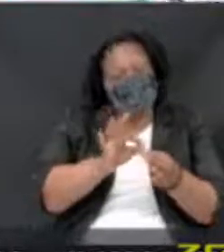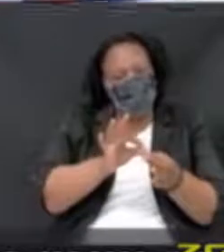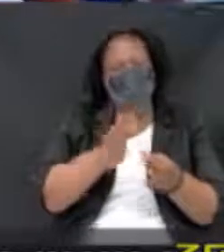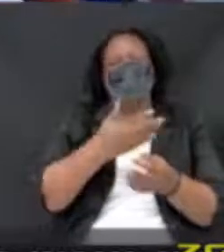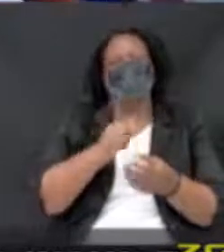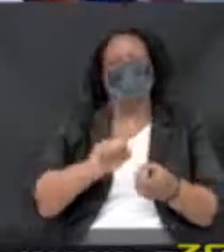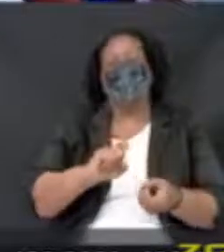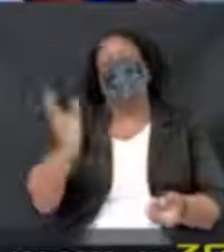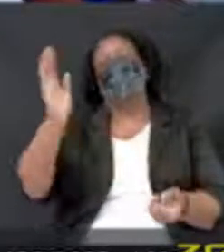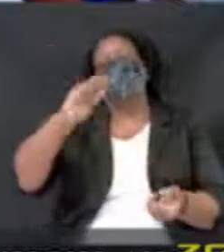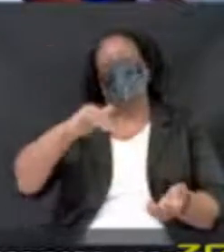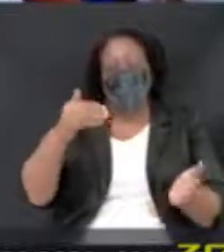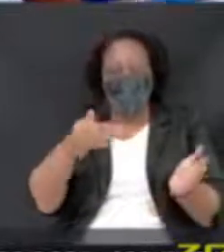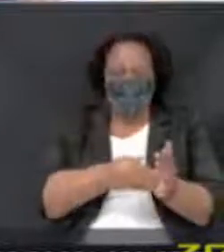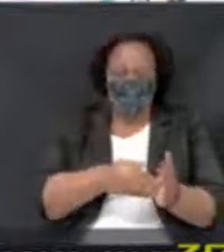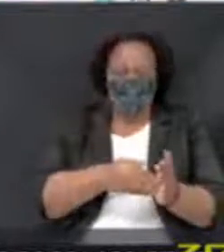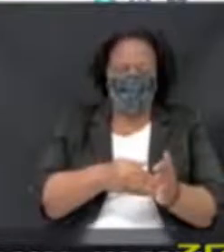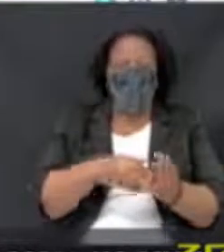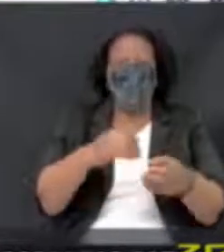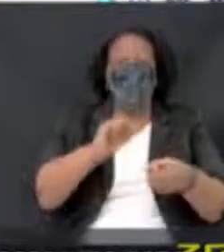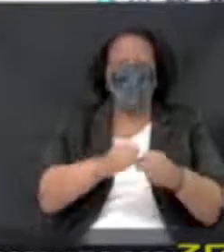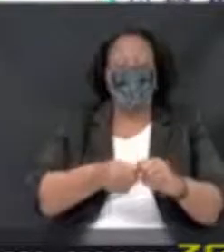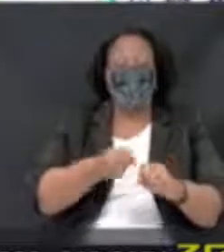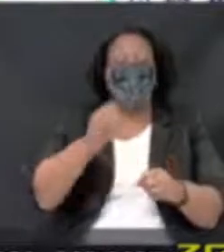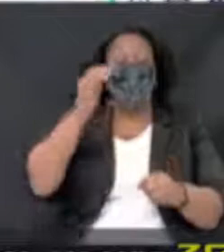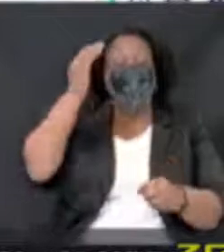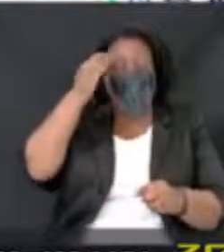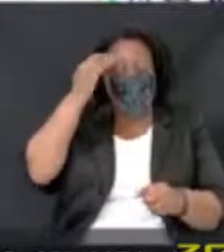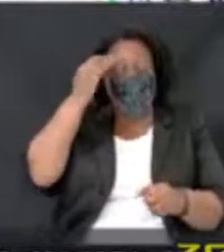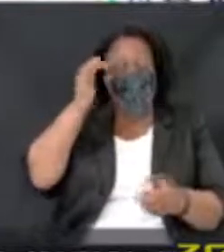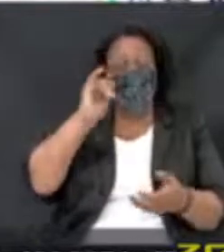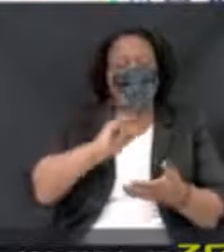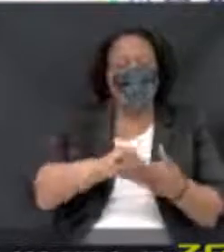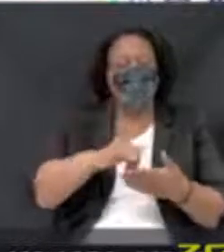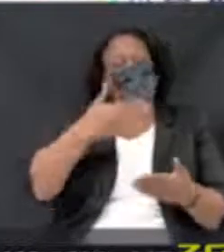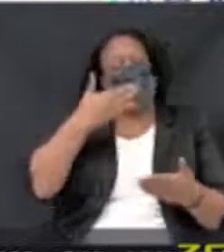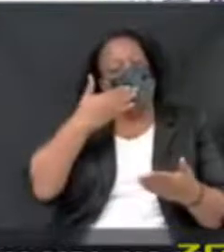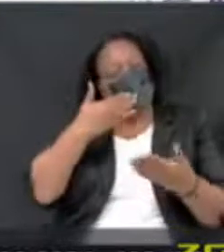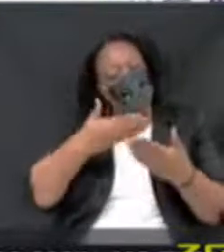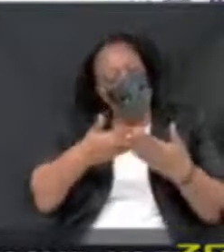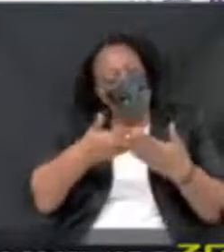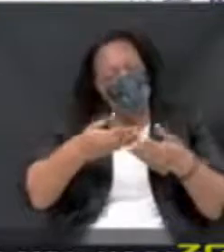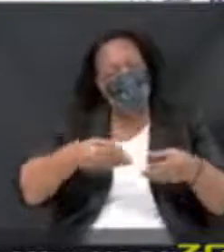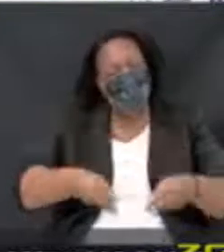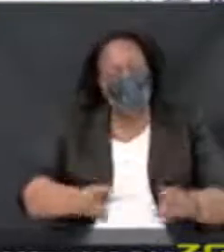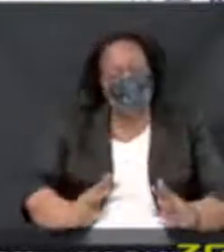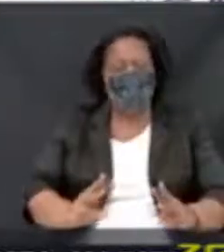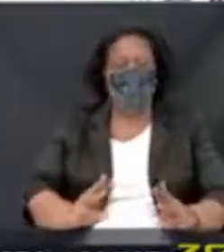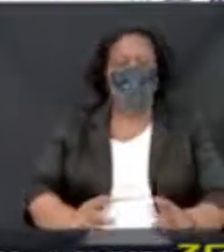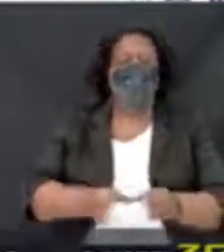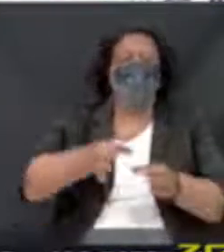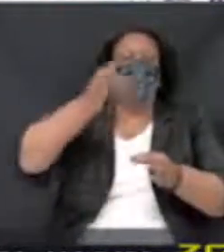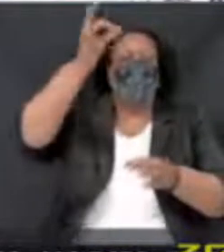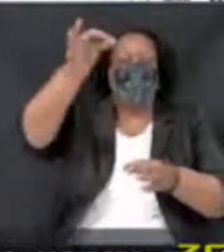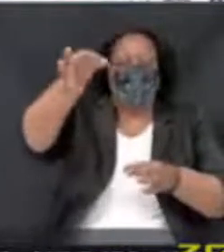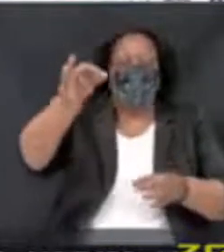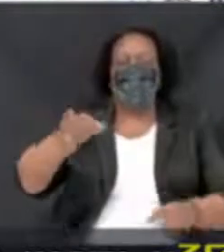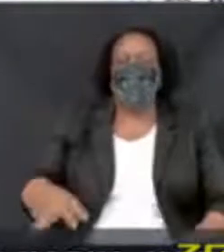improvements so that we can have an effective and efficient system going forward. Thank you very much, Mr. Williams.